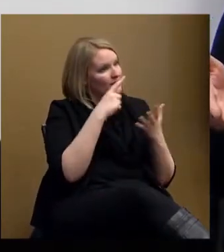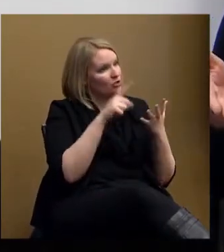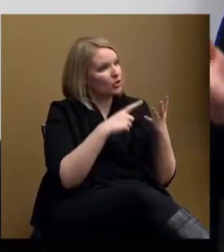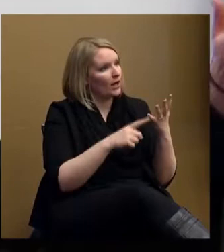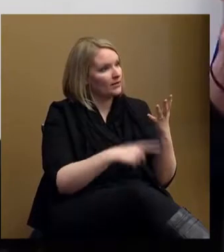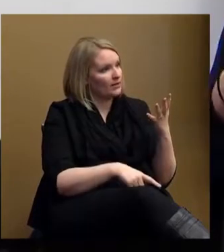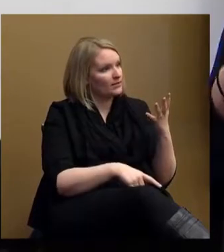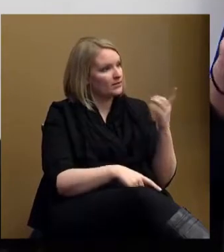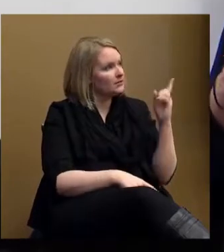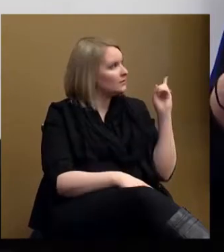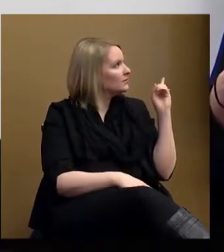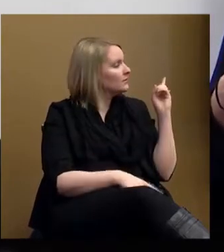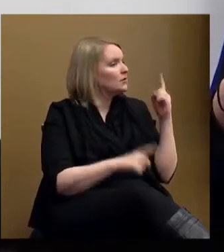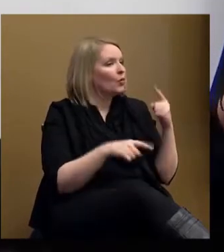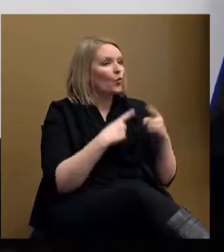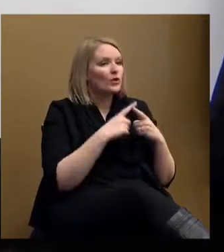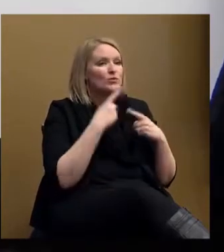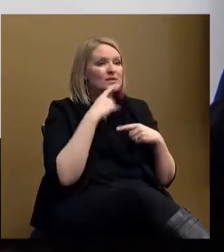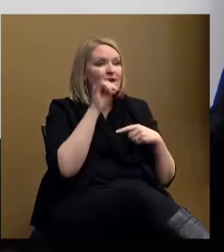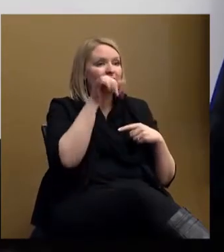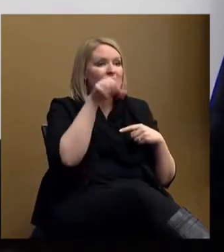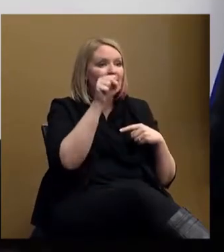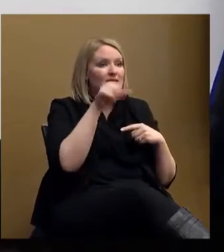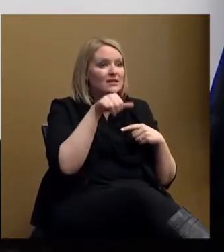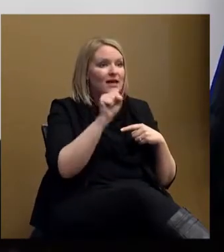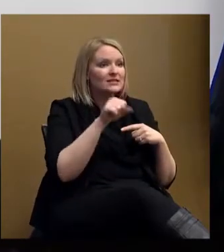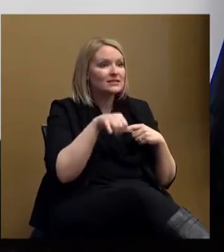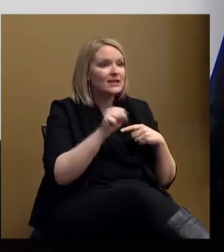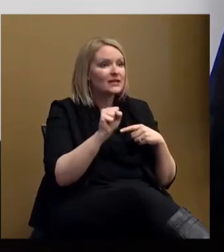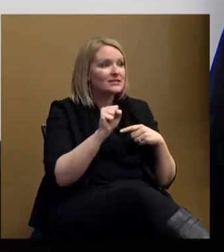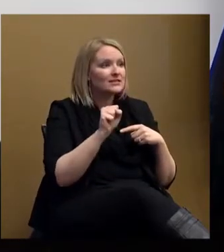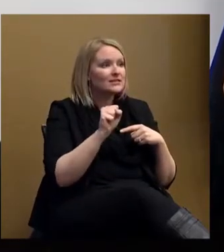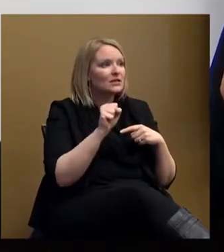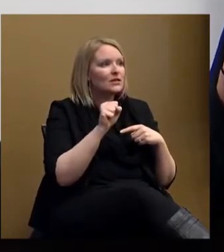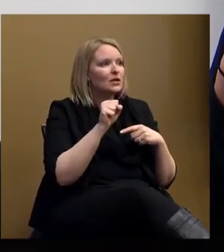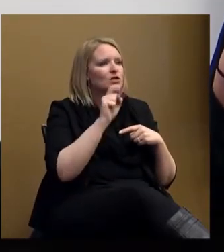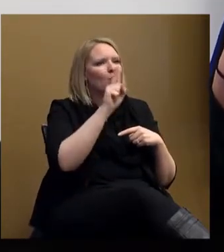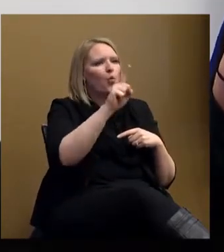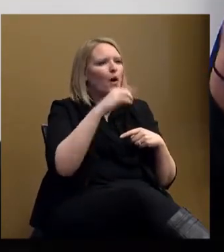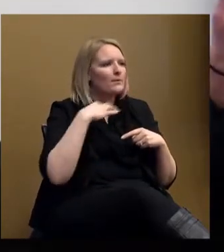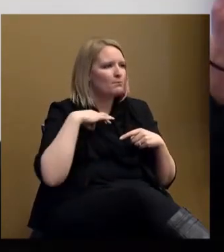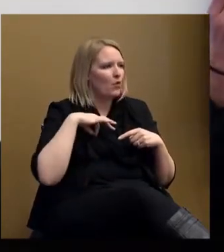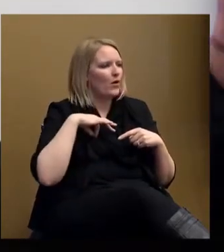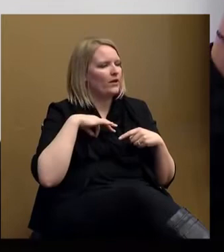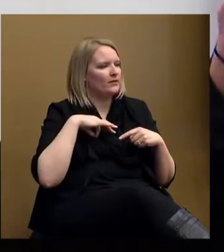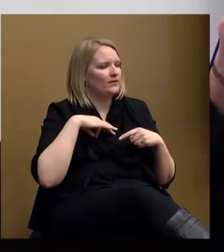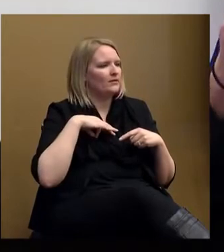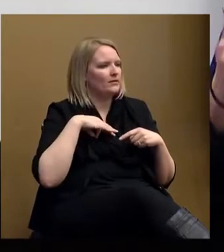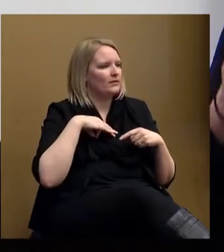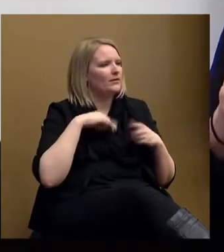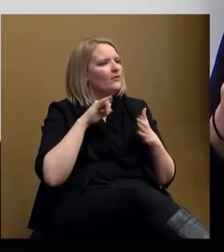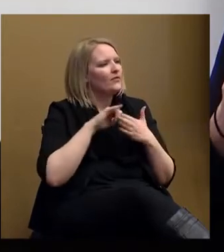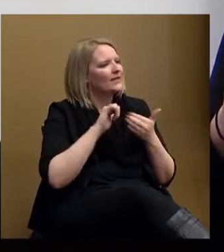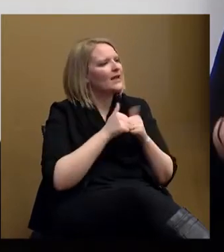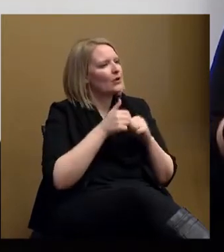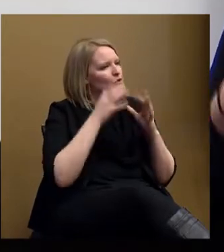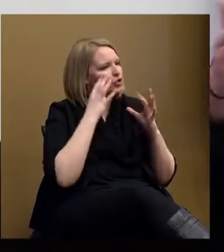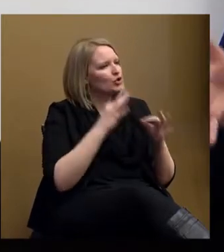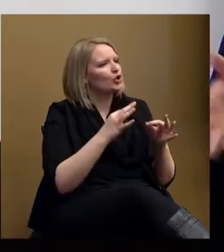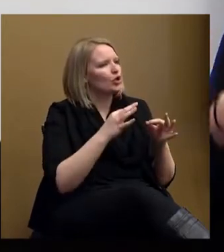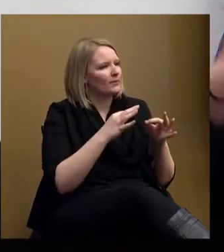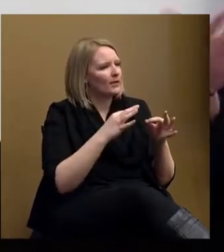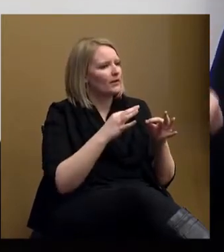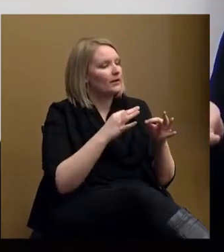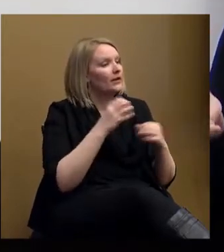anytime you say yes, give it 1 point, right? So that's how you can figure out. If